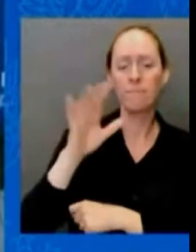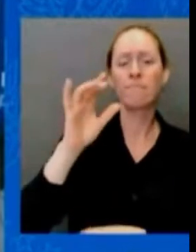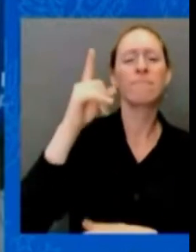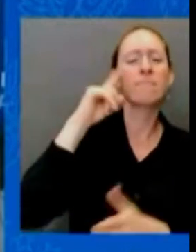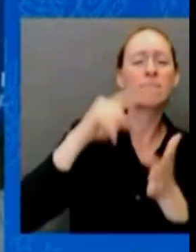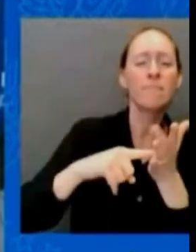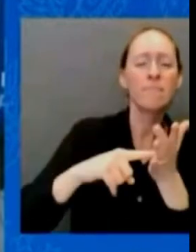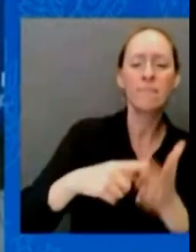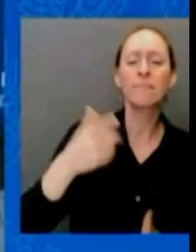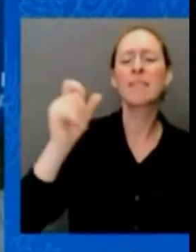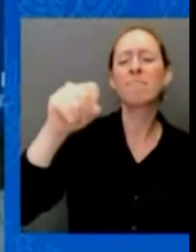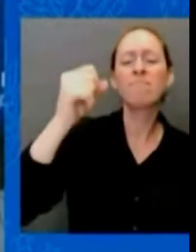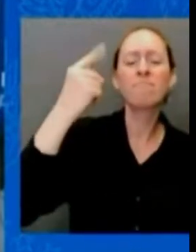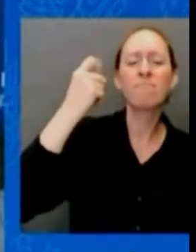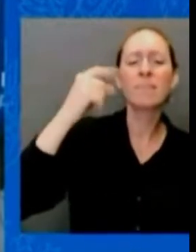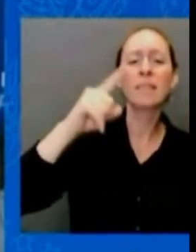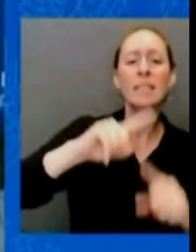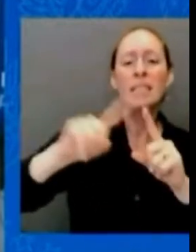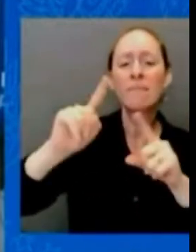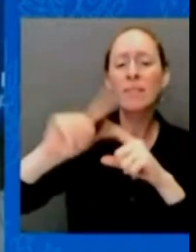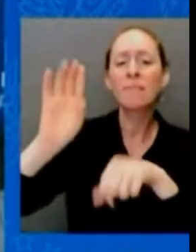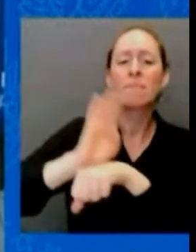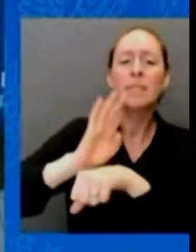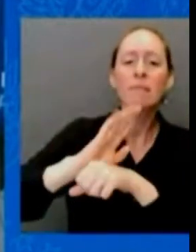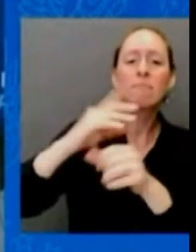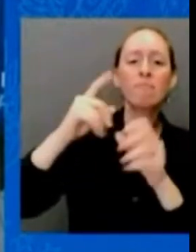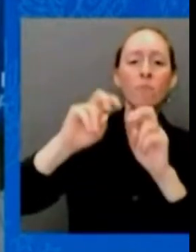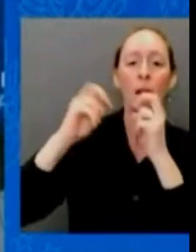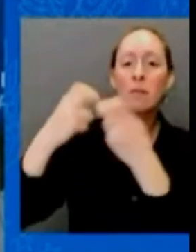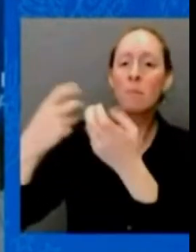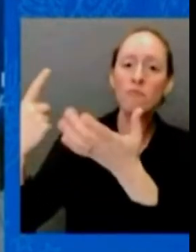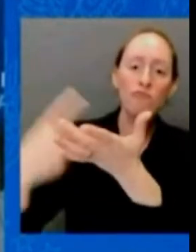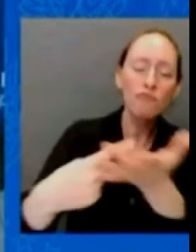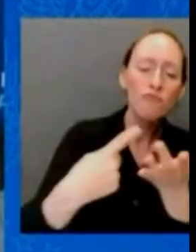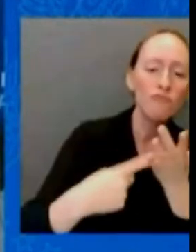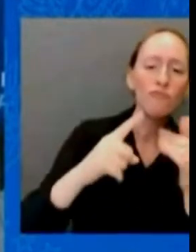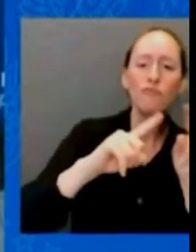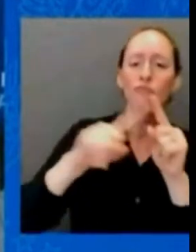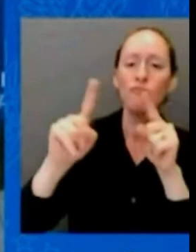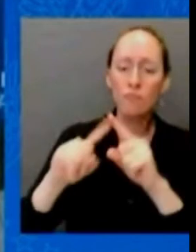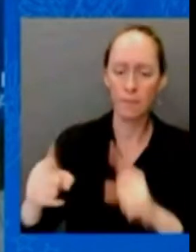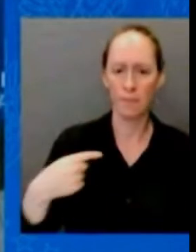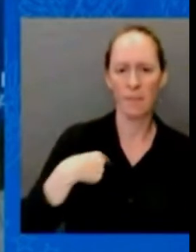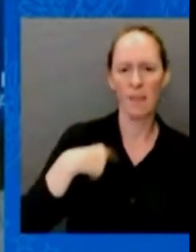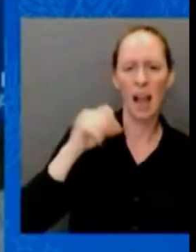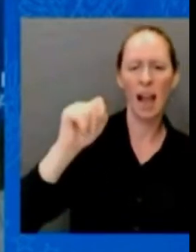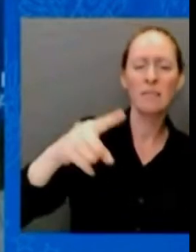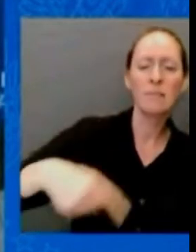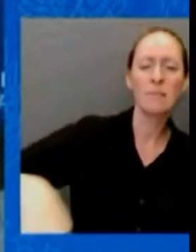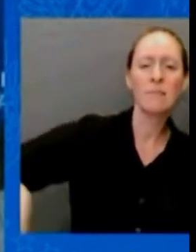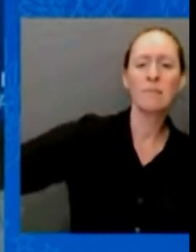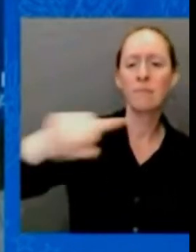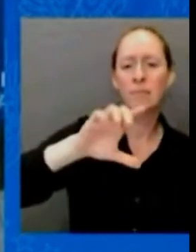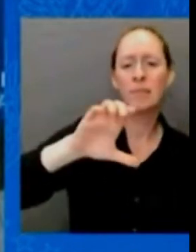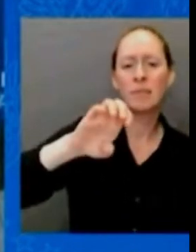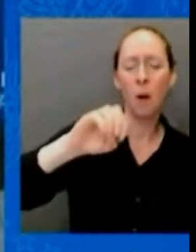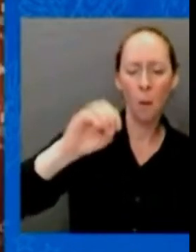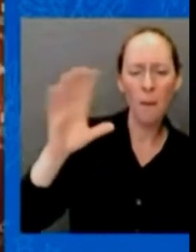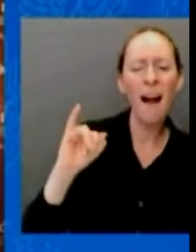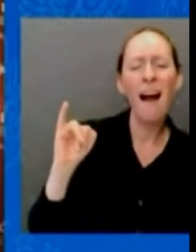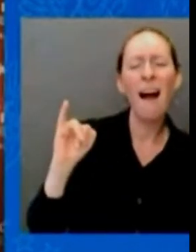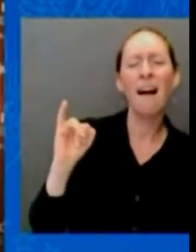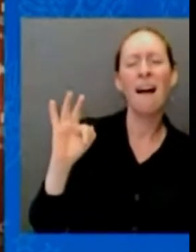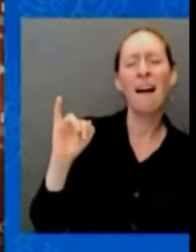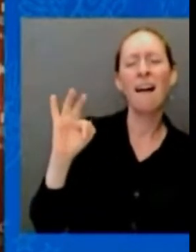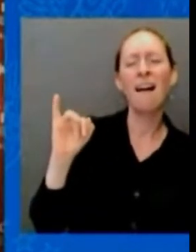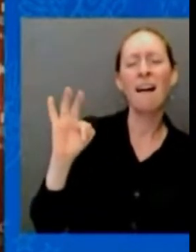of Commerce, National Chamber of Commerce, when the United States government decides to invest considerable resources in new industry that we need to